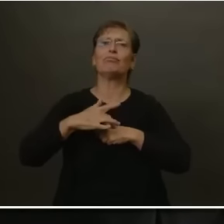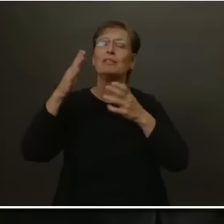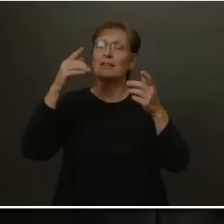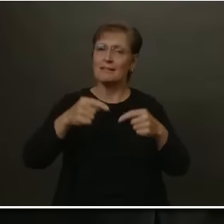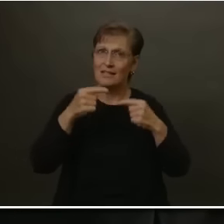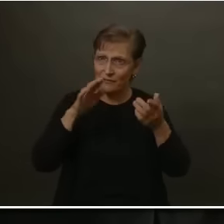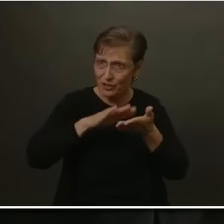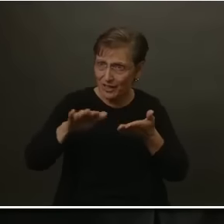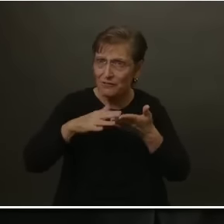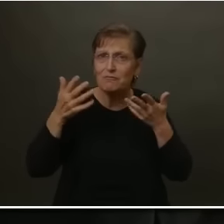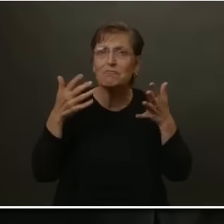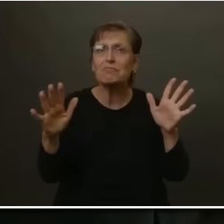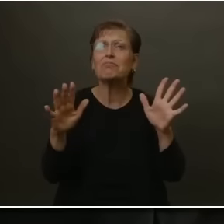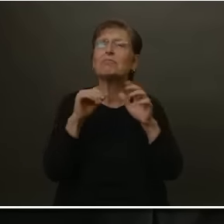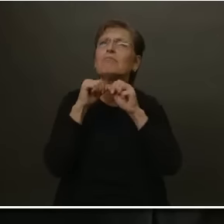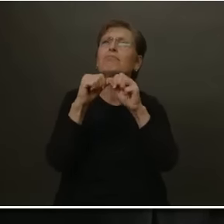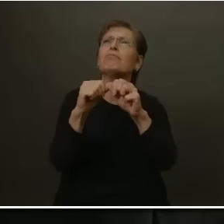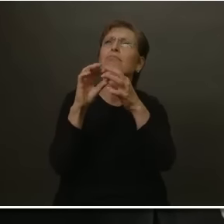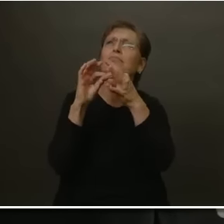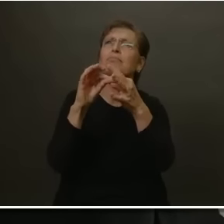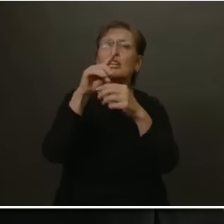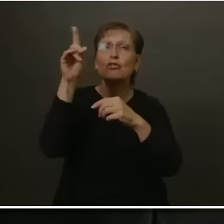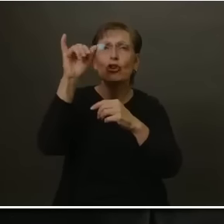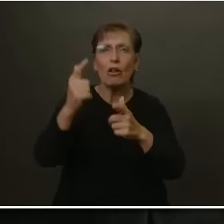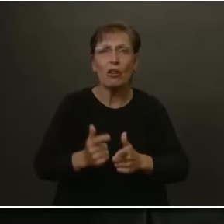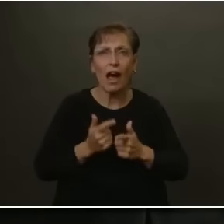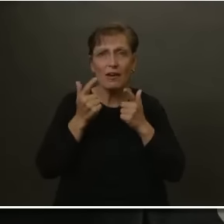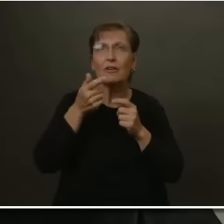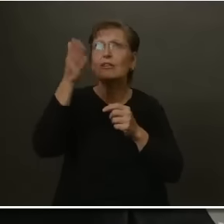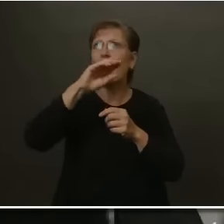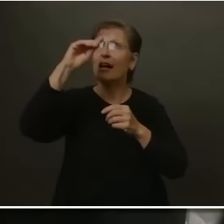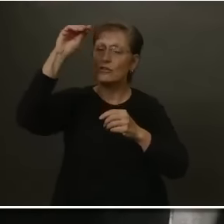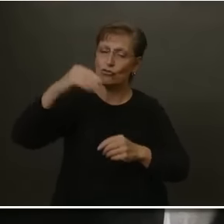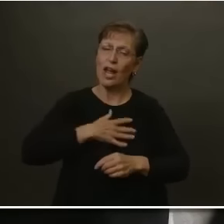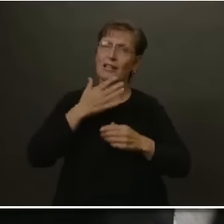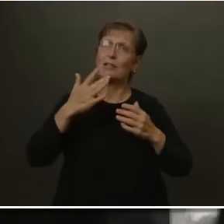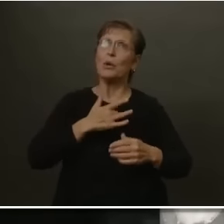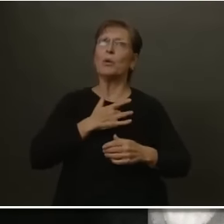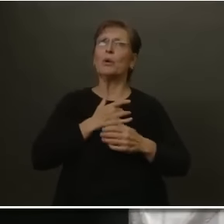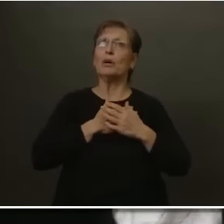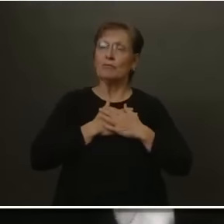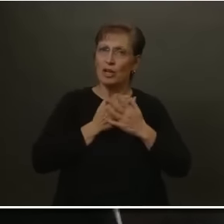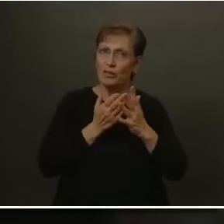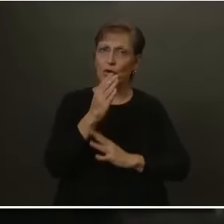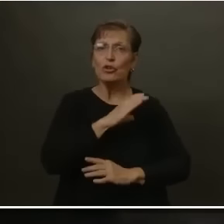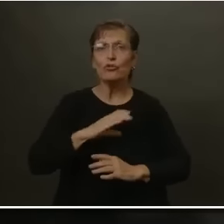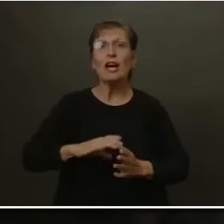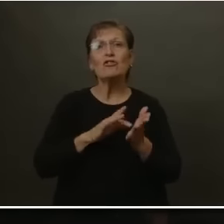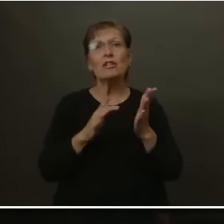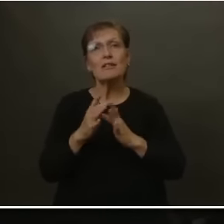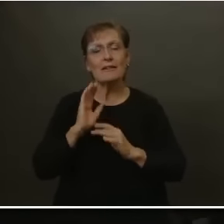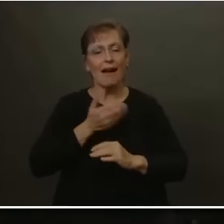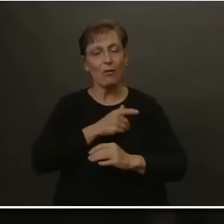in eternal life by God's grace in Christ Jesus our Lord. Amen.